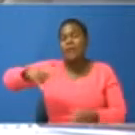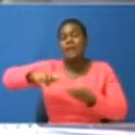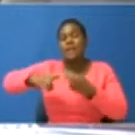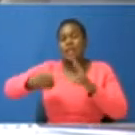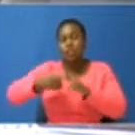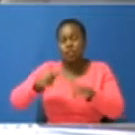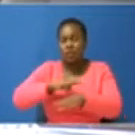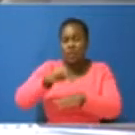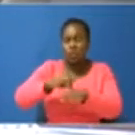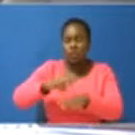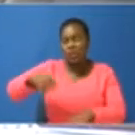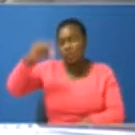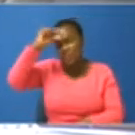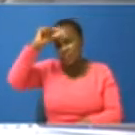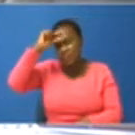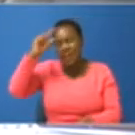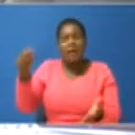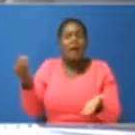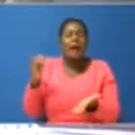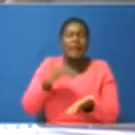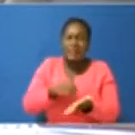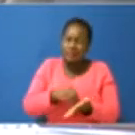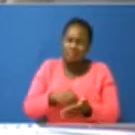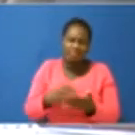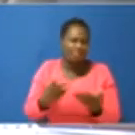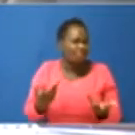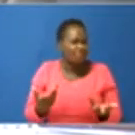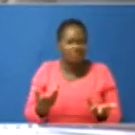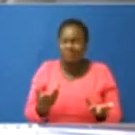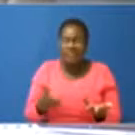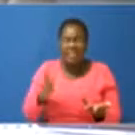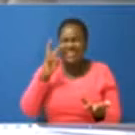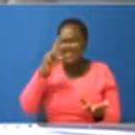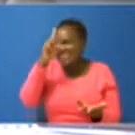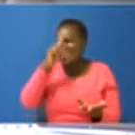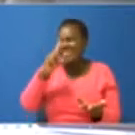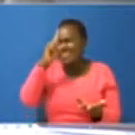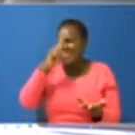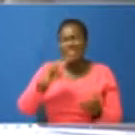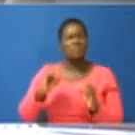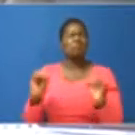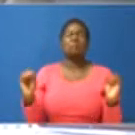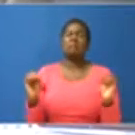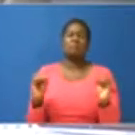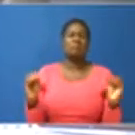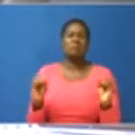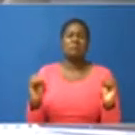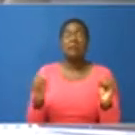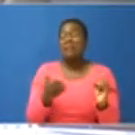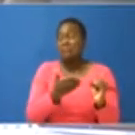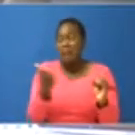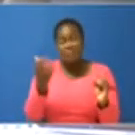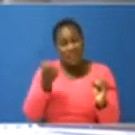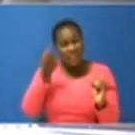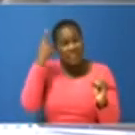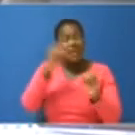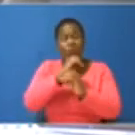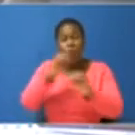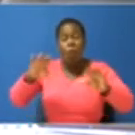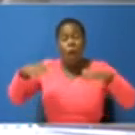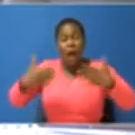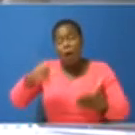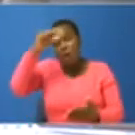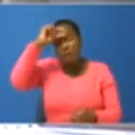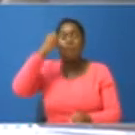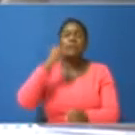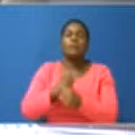between national and county government again you could not see any candidate understand how government runs how